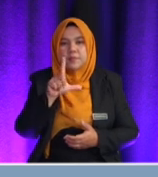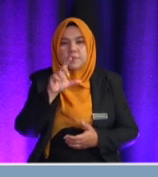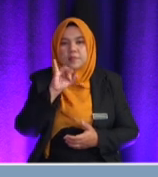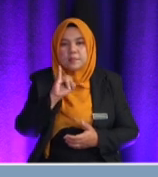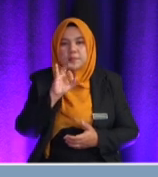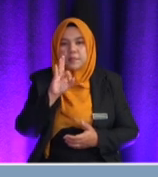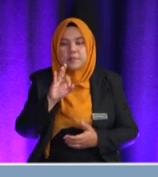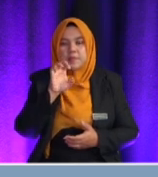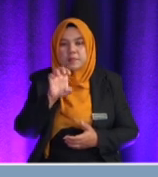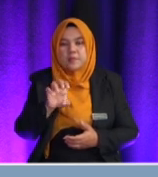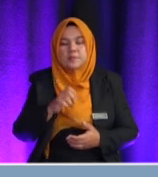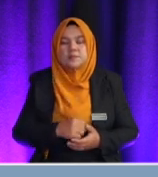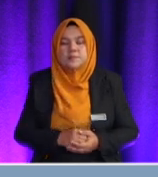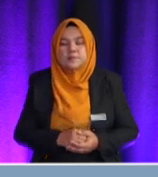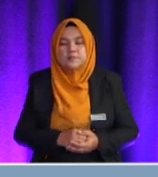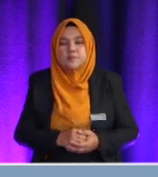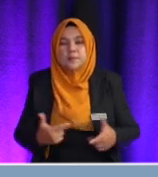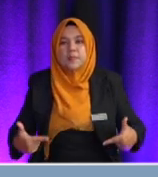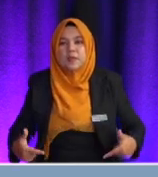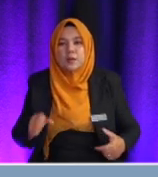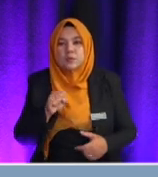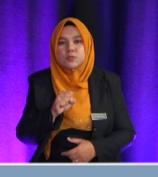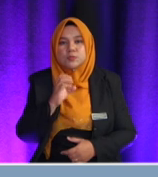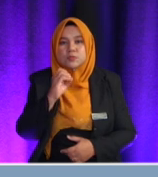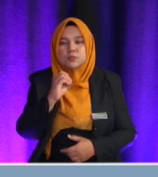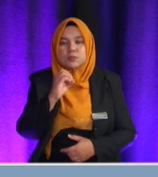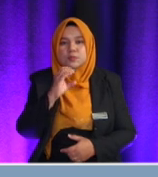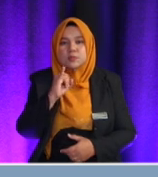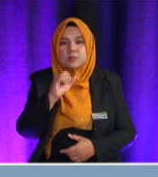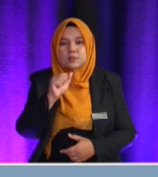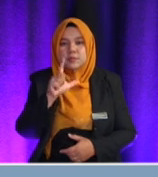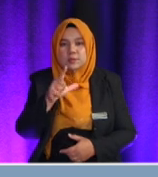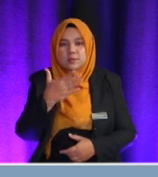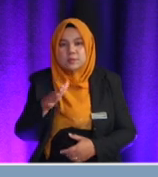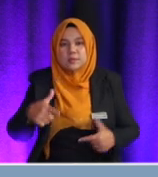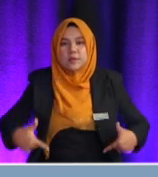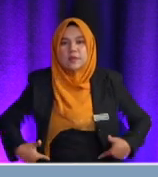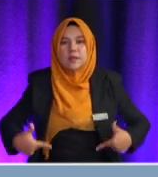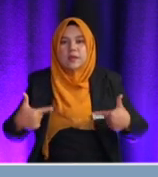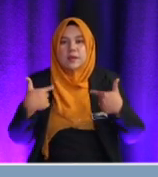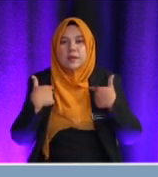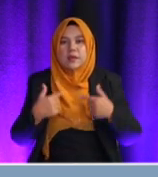S-O-C-I-A-L-L-I-F-E. Oh, okay. Social life. Can we check the answer?